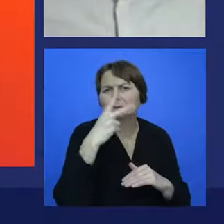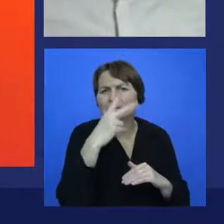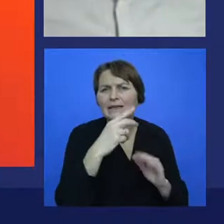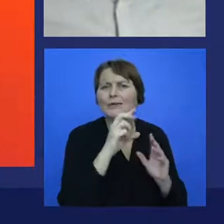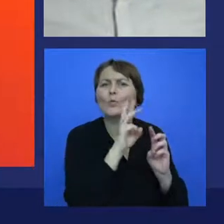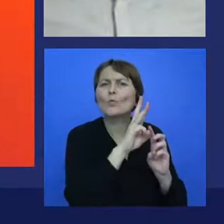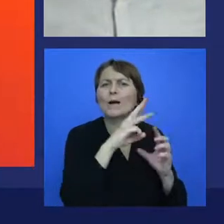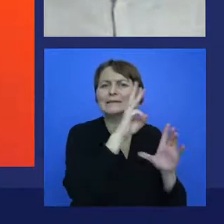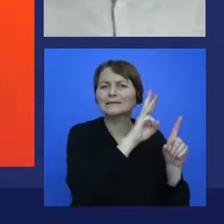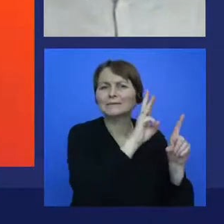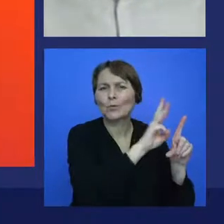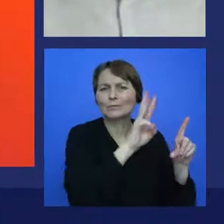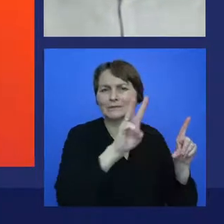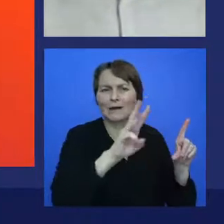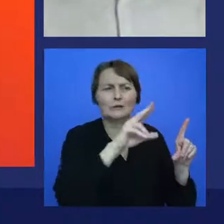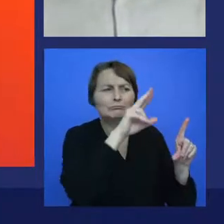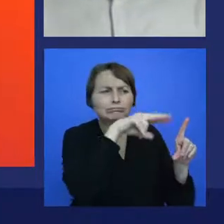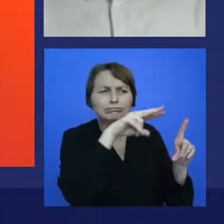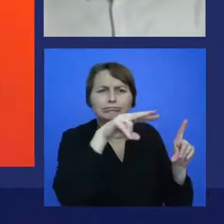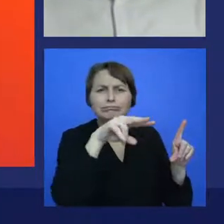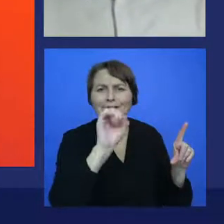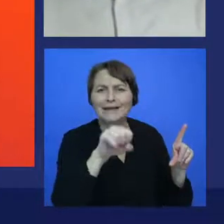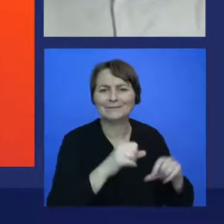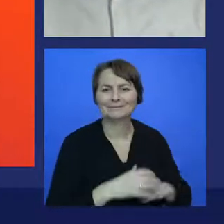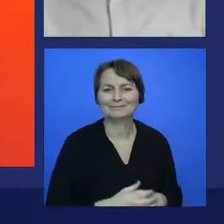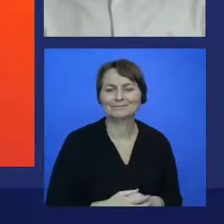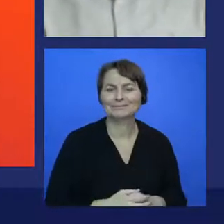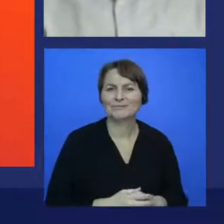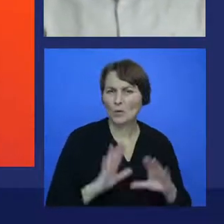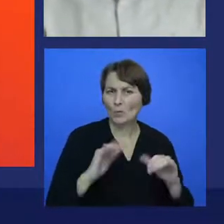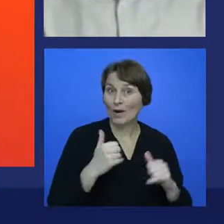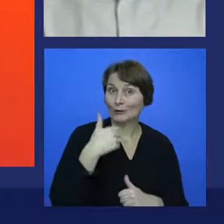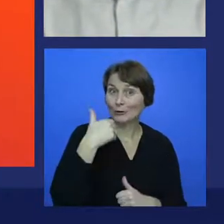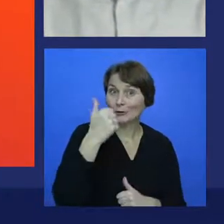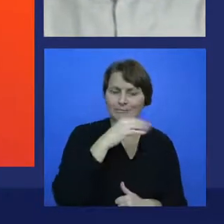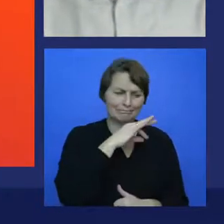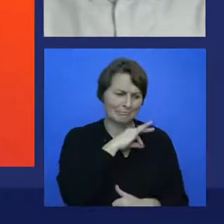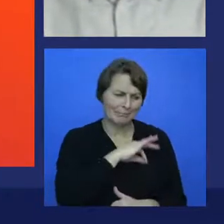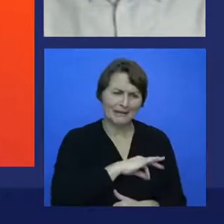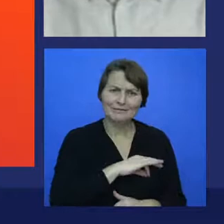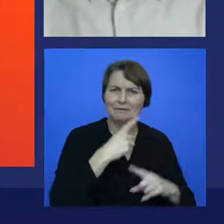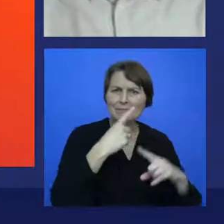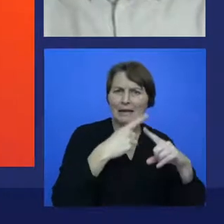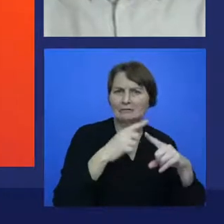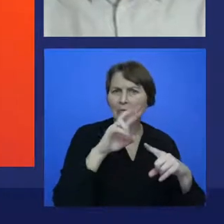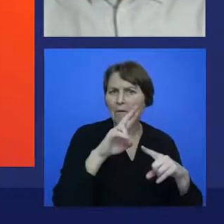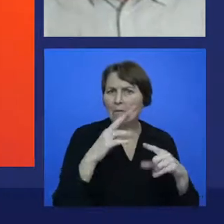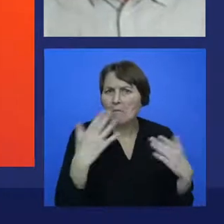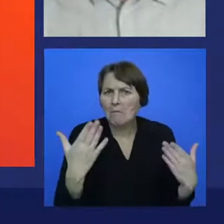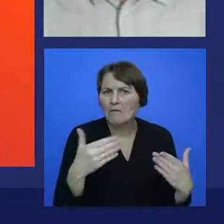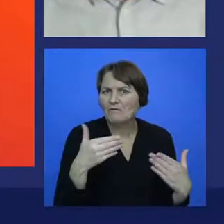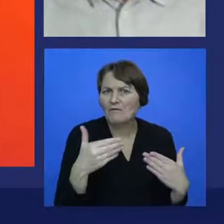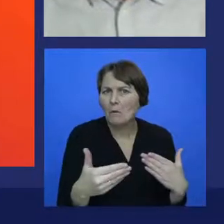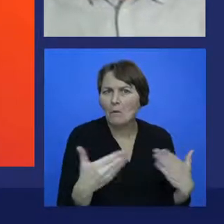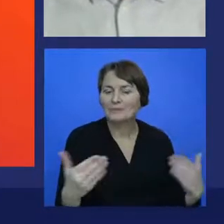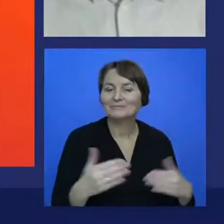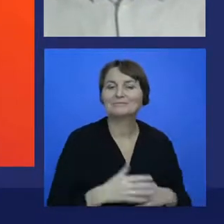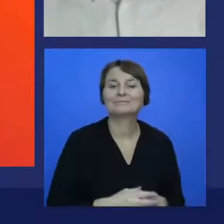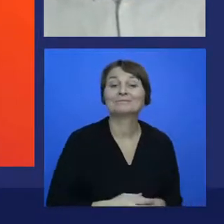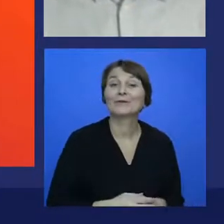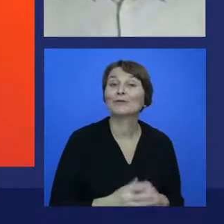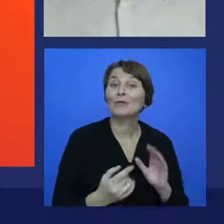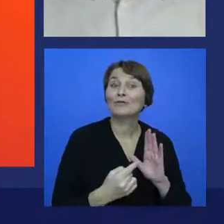So what are the benefits of using XR? First one is one that comes up quite a lot is immersive learning.